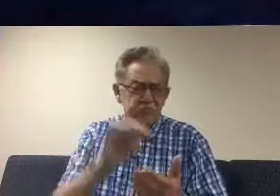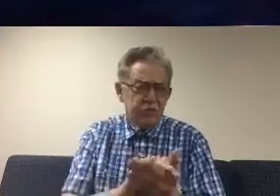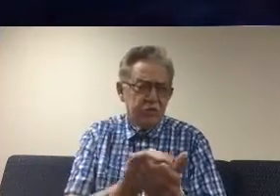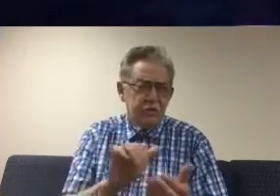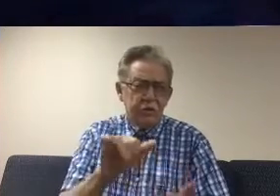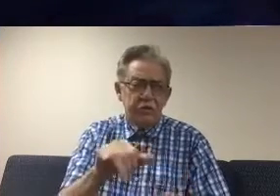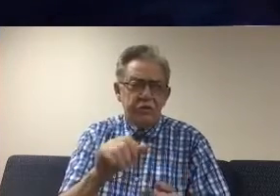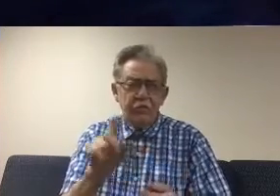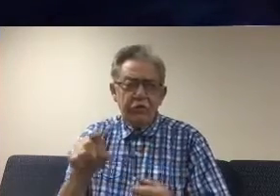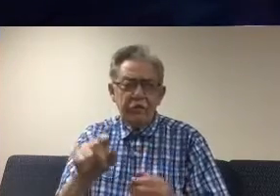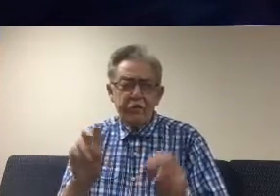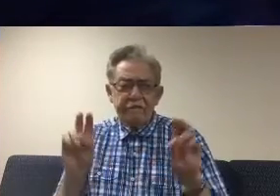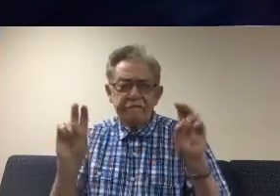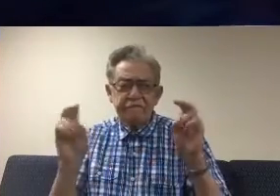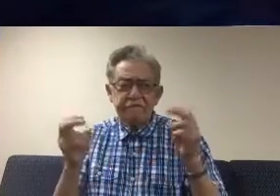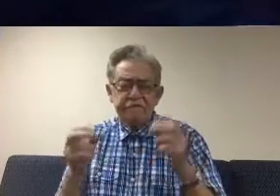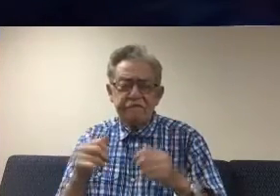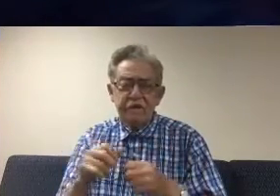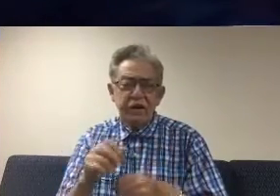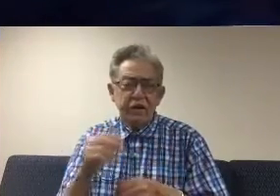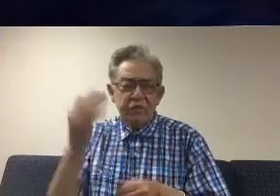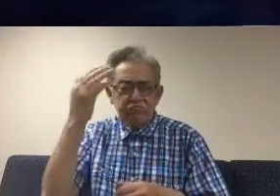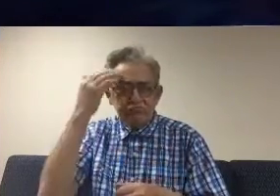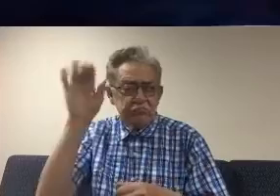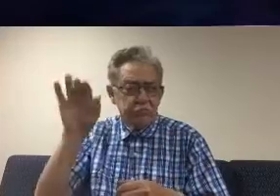they're defining it, I don't know if I can go along with that.